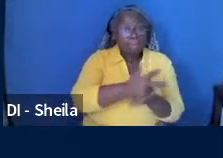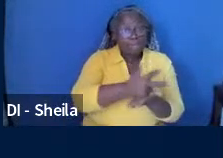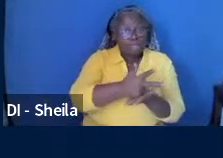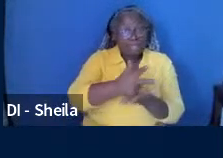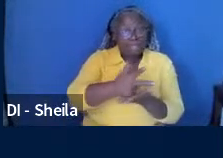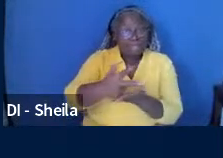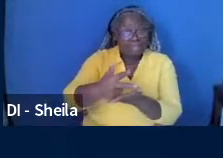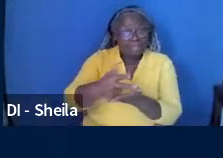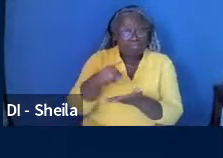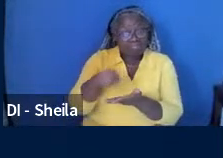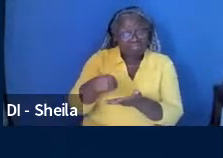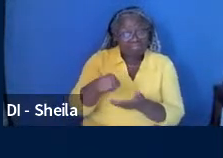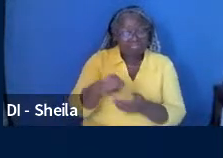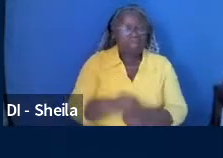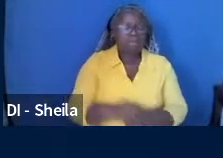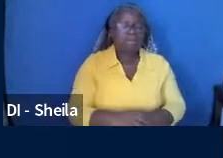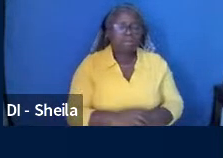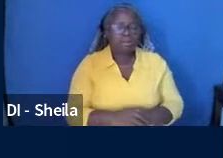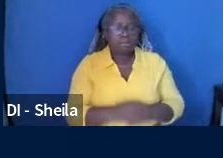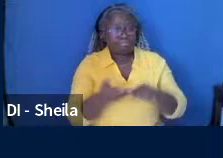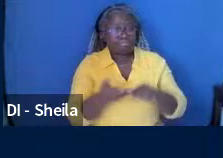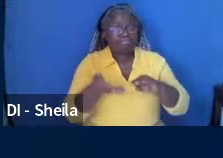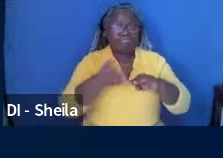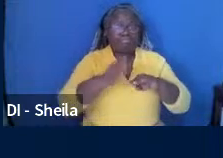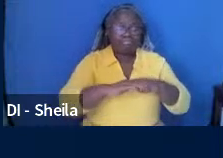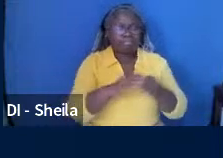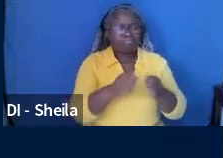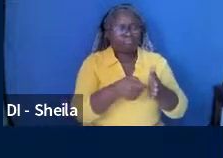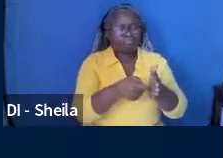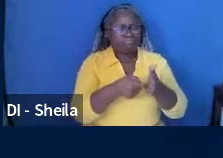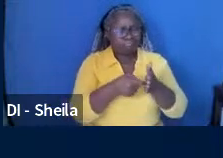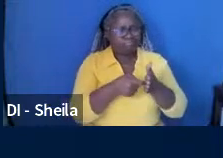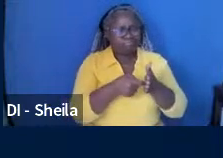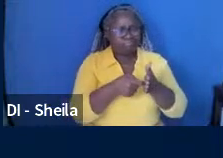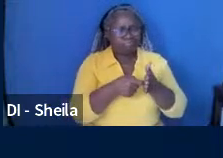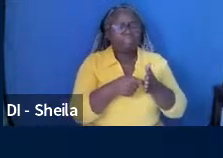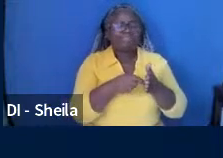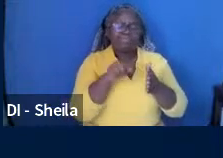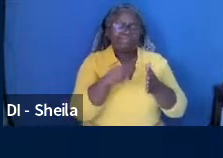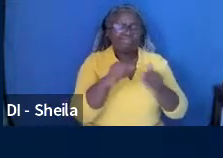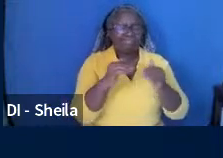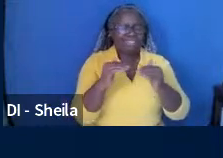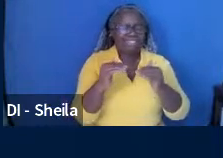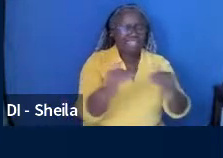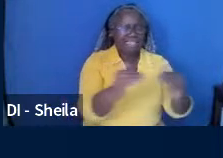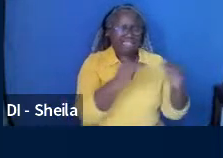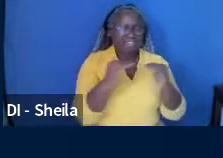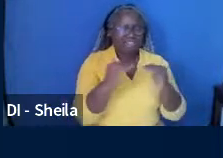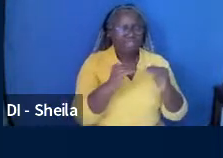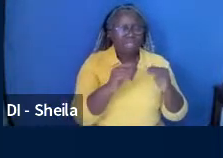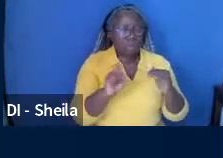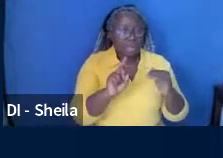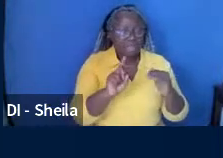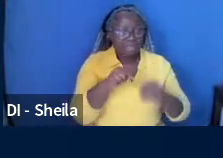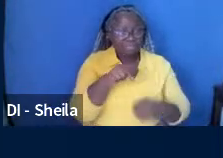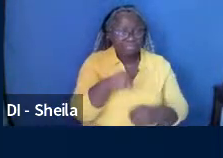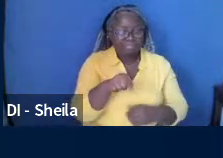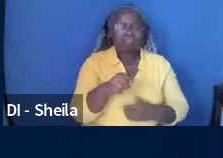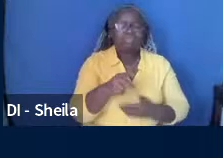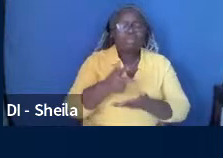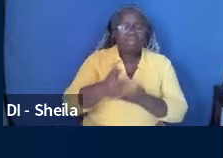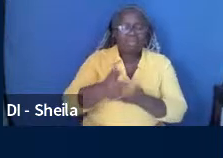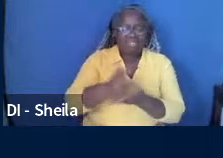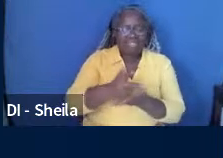accessible parking is found in the standards. 10% of patient and visitor parking spaces provided that serve hospital outpatient